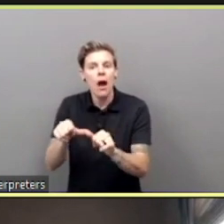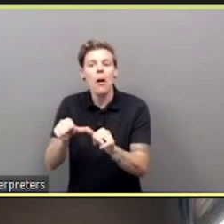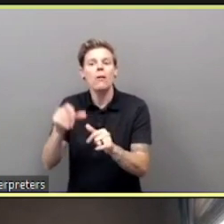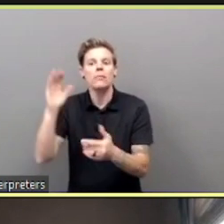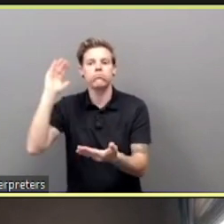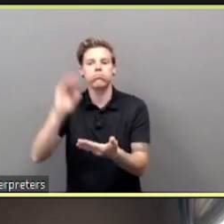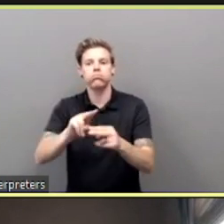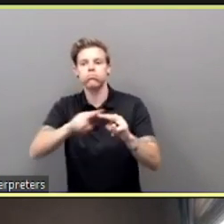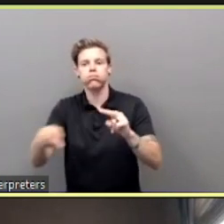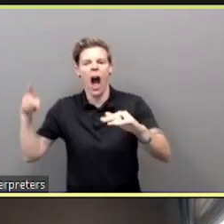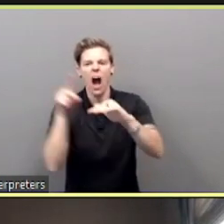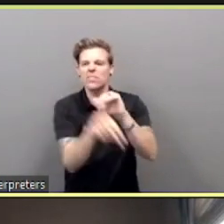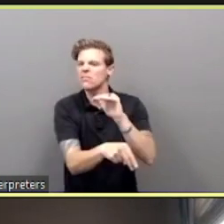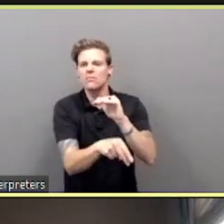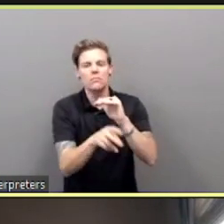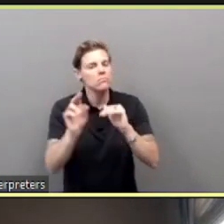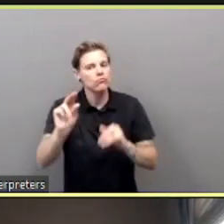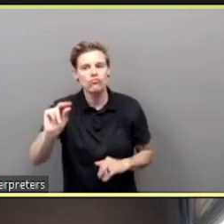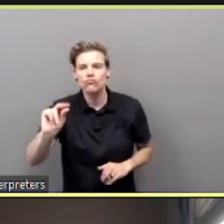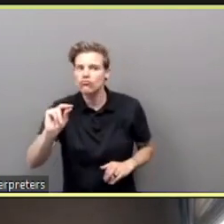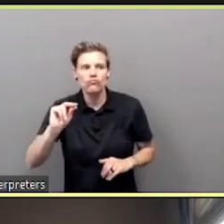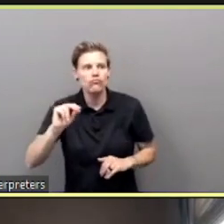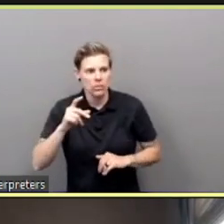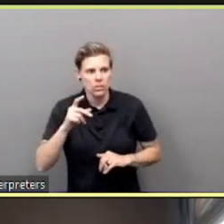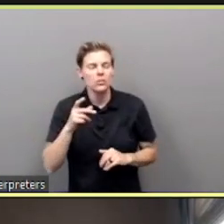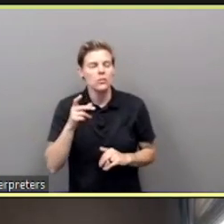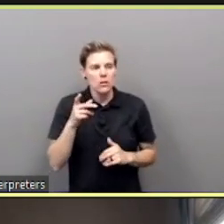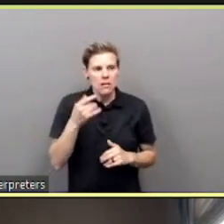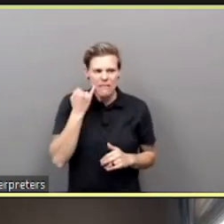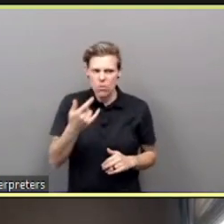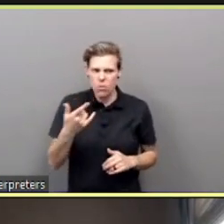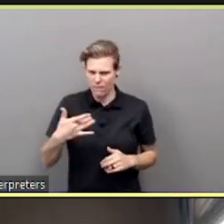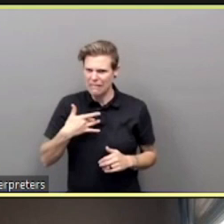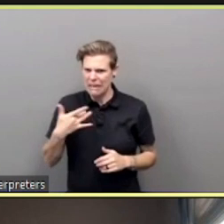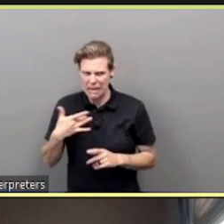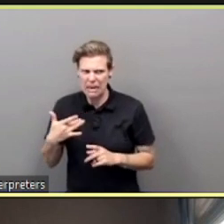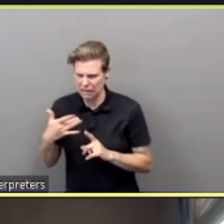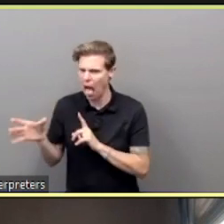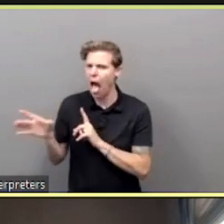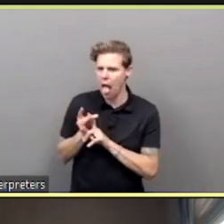have experienced symptoms beyond the 28 days,